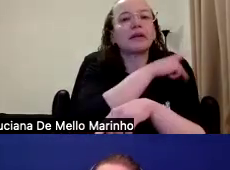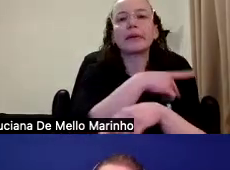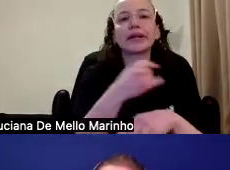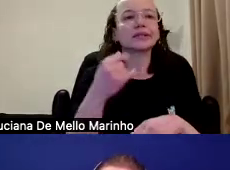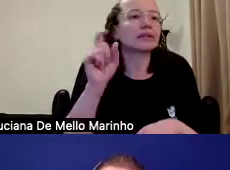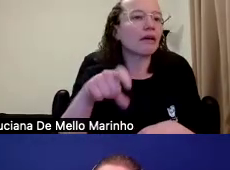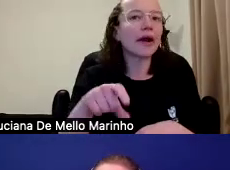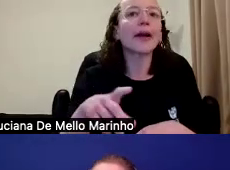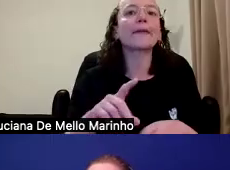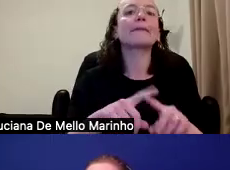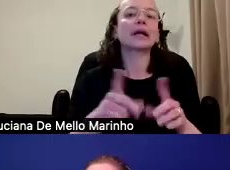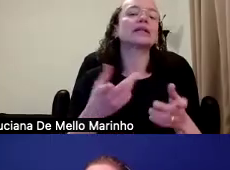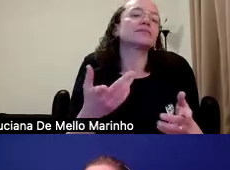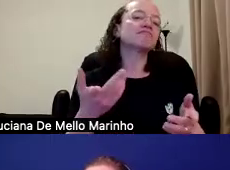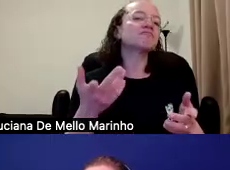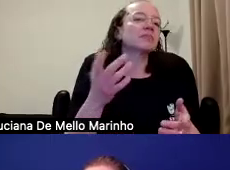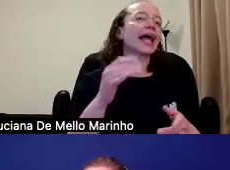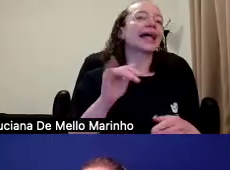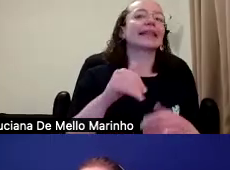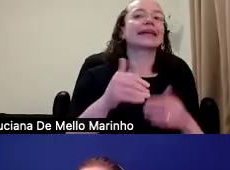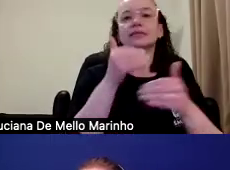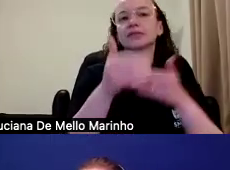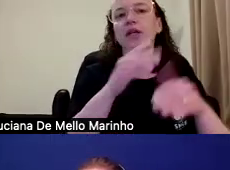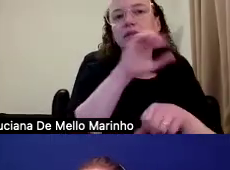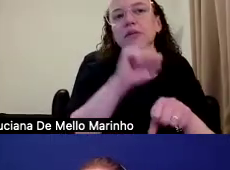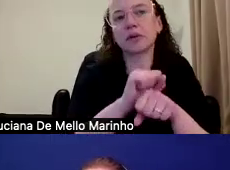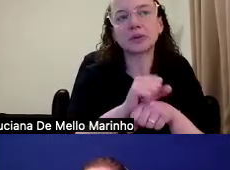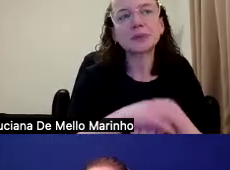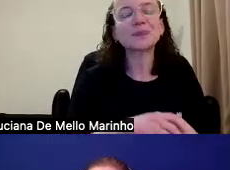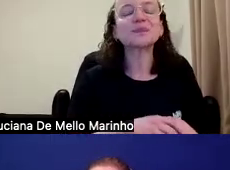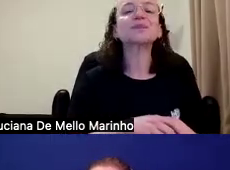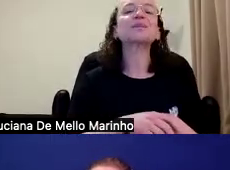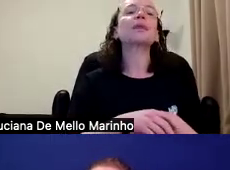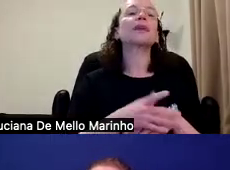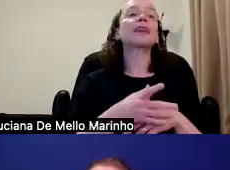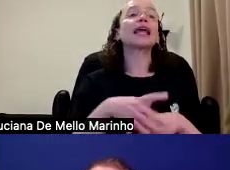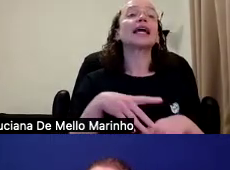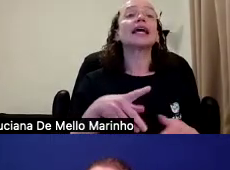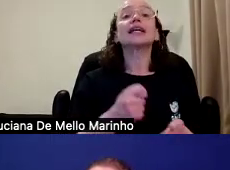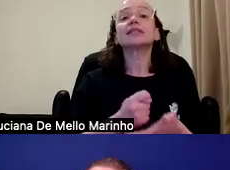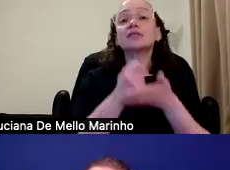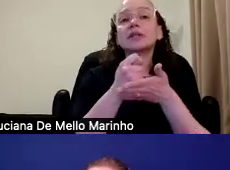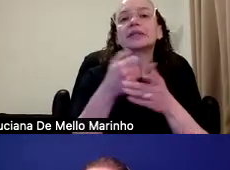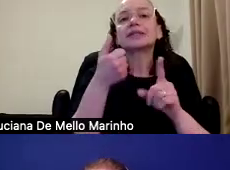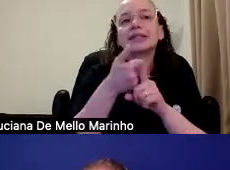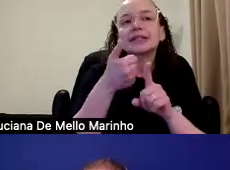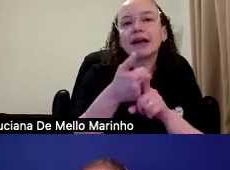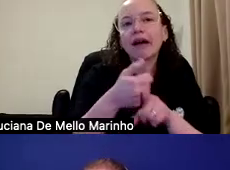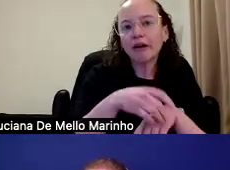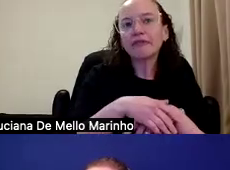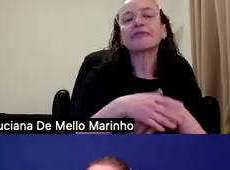or every 6 months. It really depends on what the patient needs. and that's kind of how the appointments